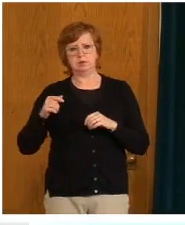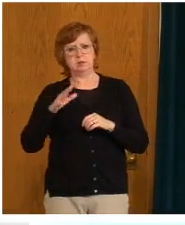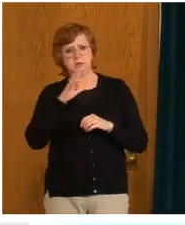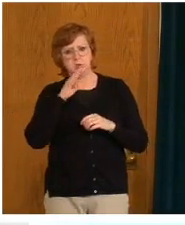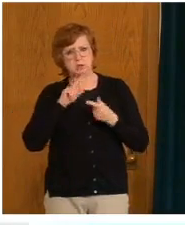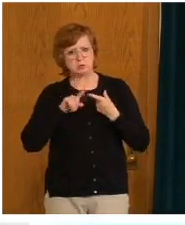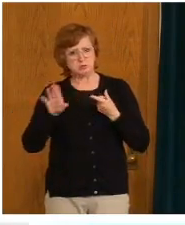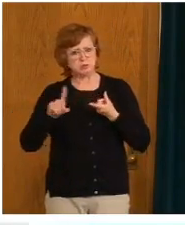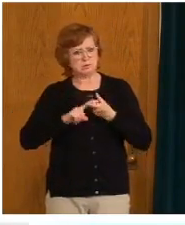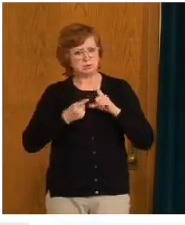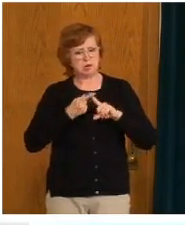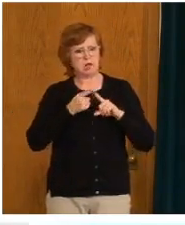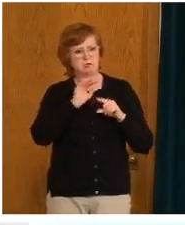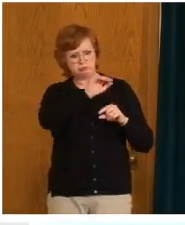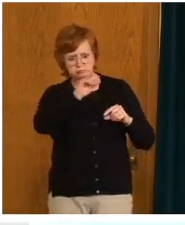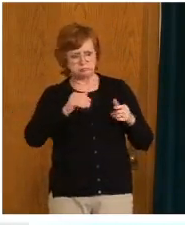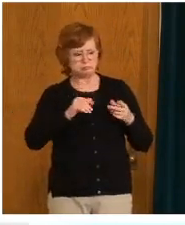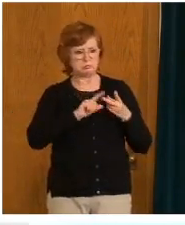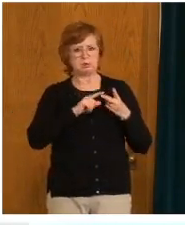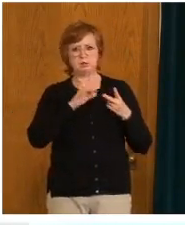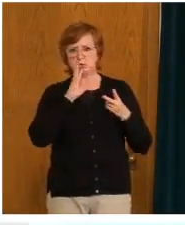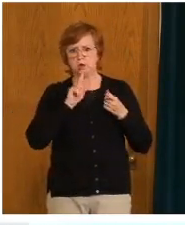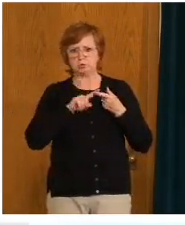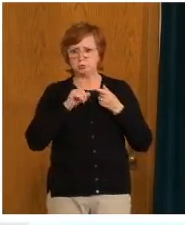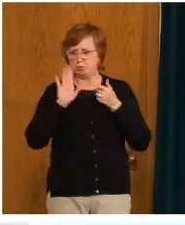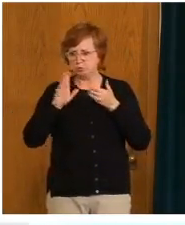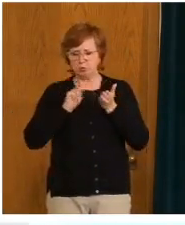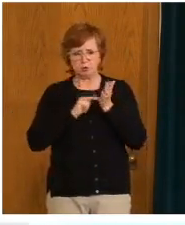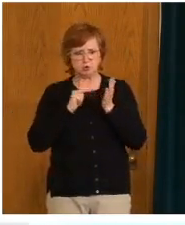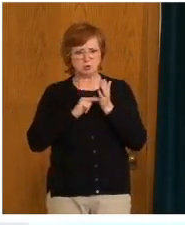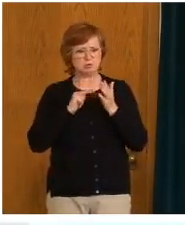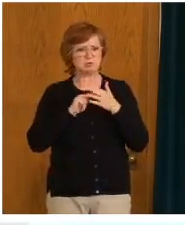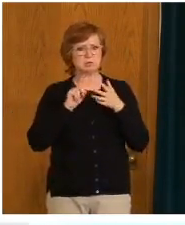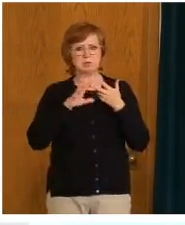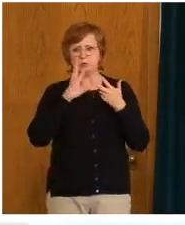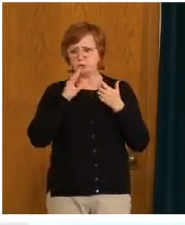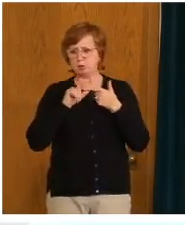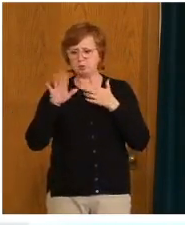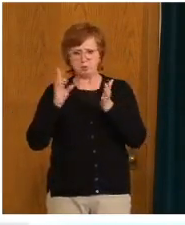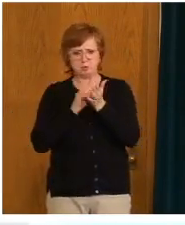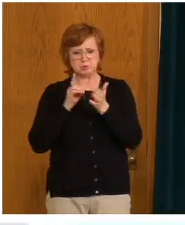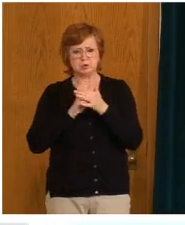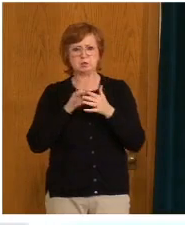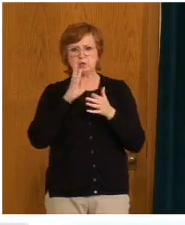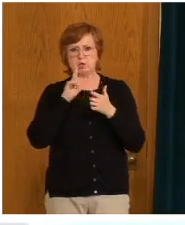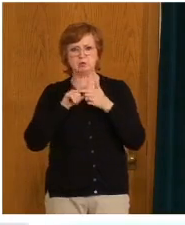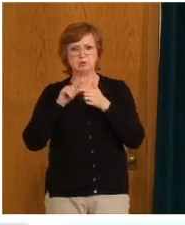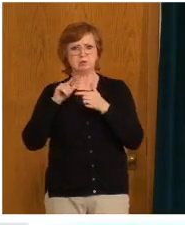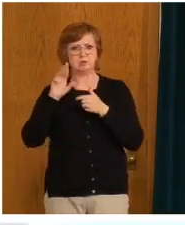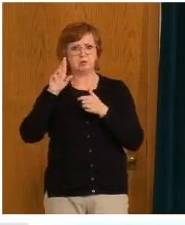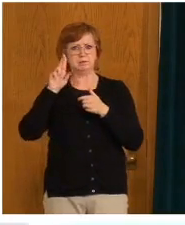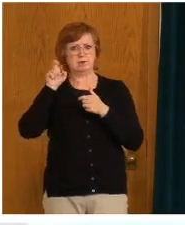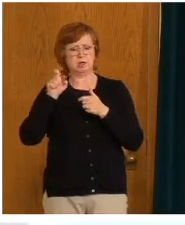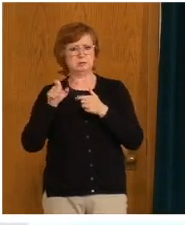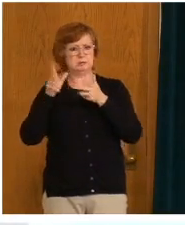too silly to ask. Whatever your questions are, talk to a trusted healthcare provider, go to